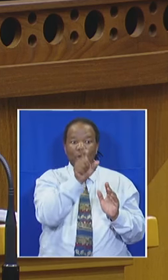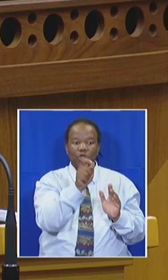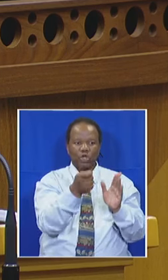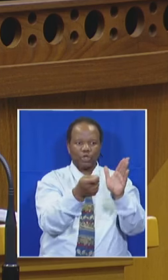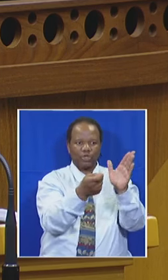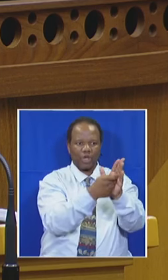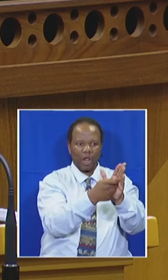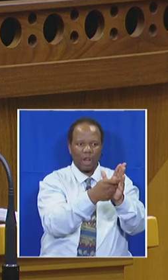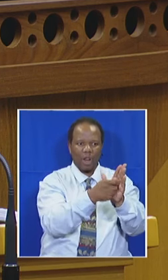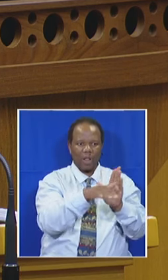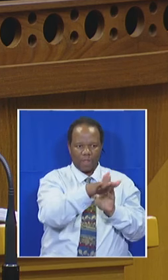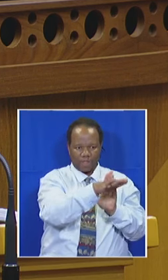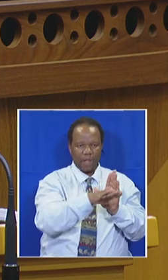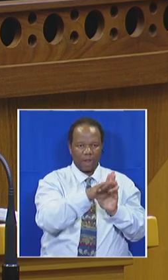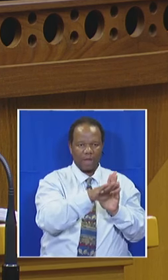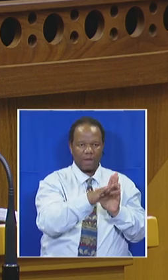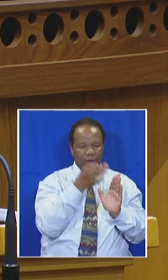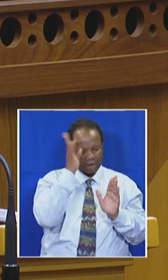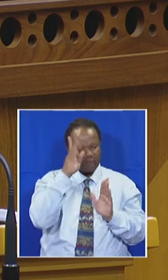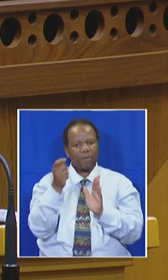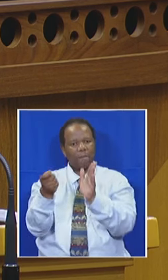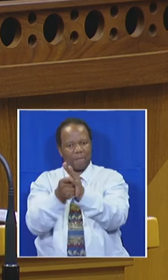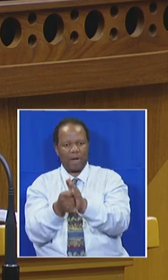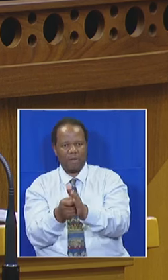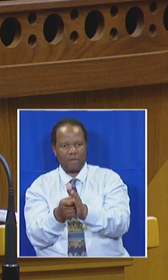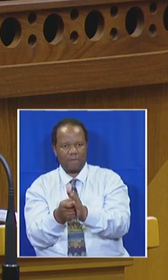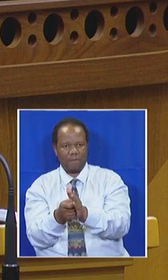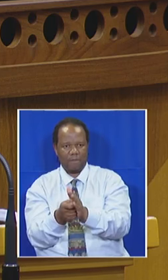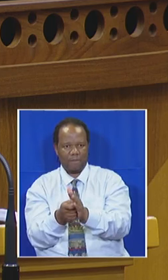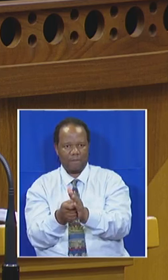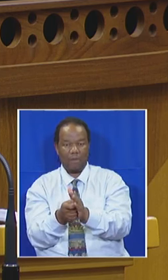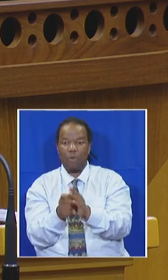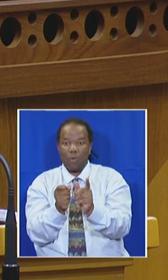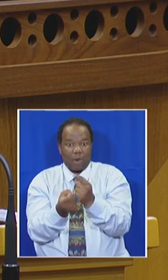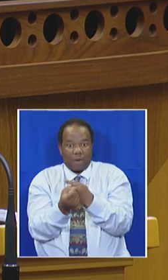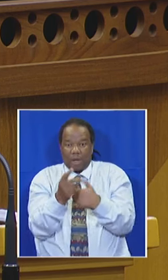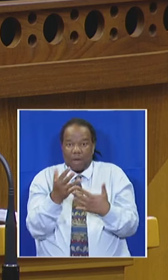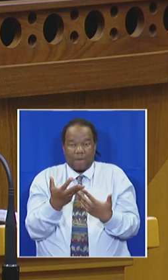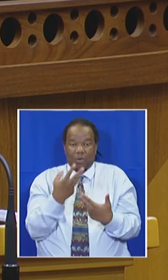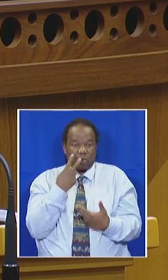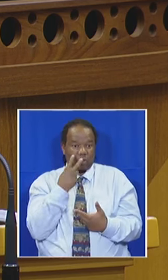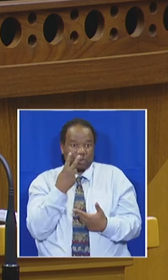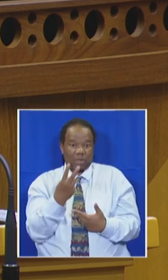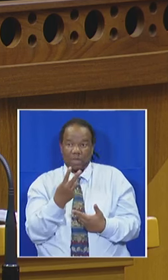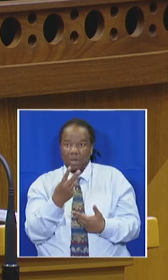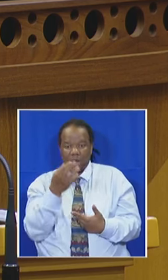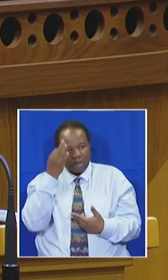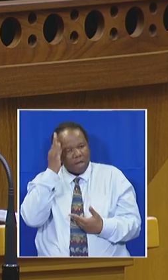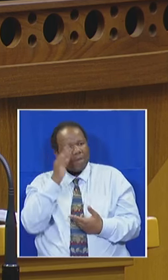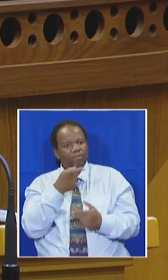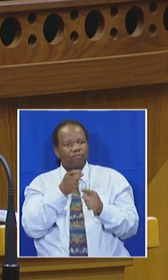in many cases resulted in the state having to pay large sums of